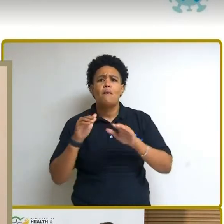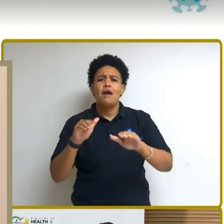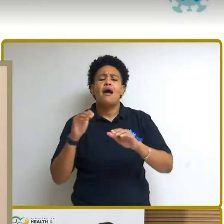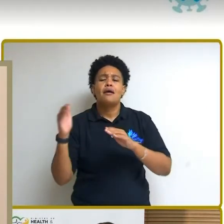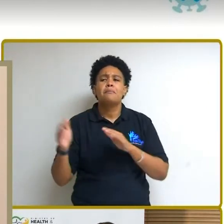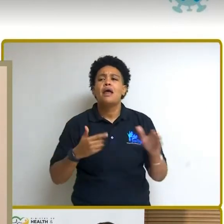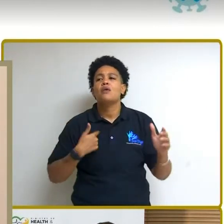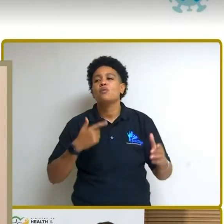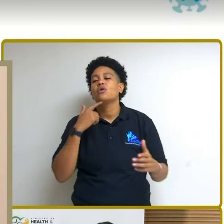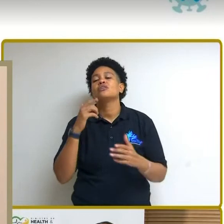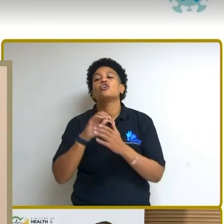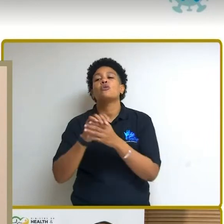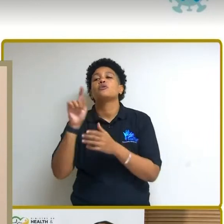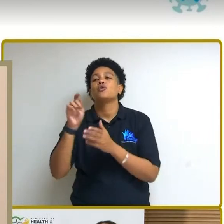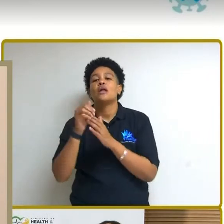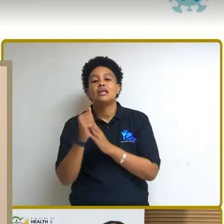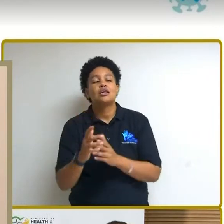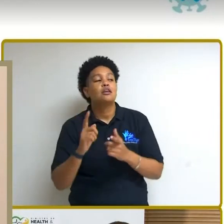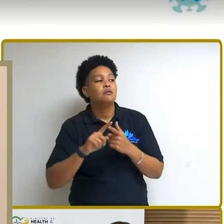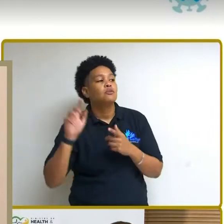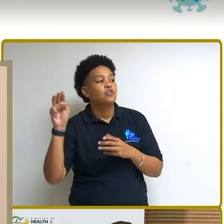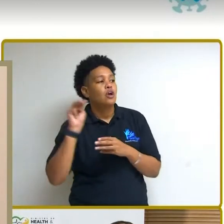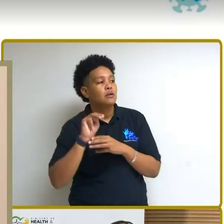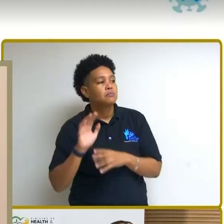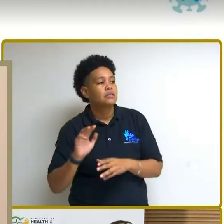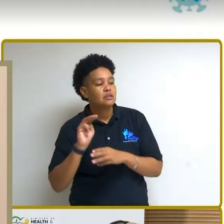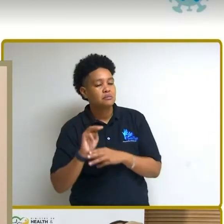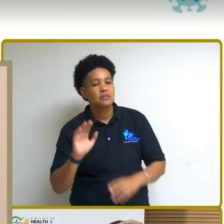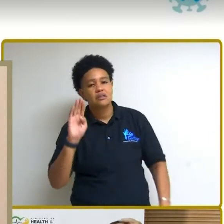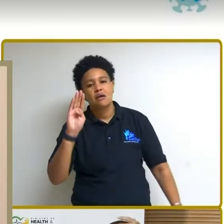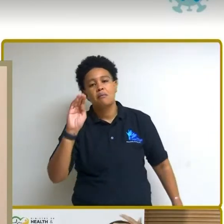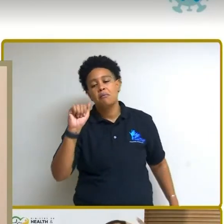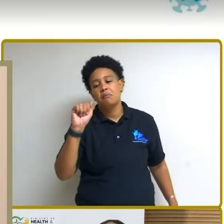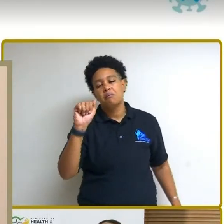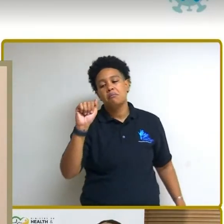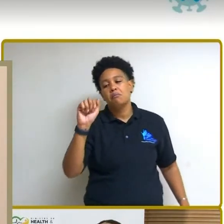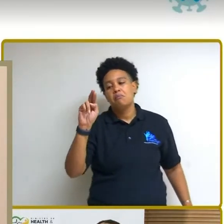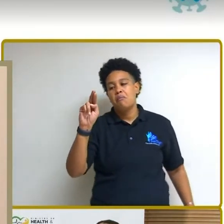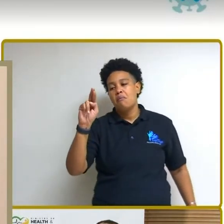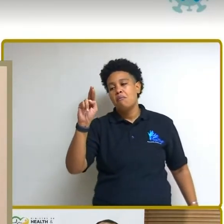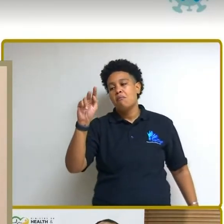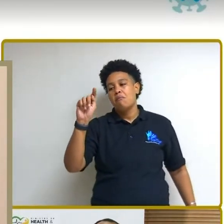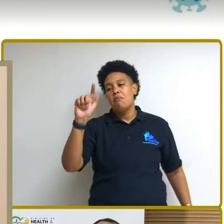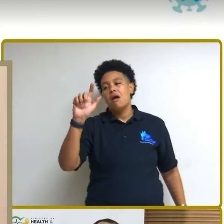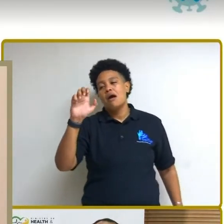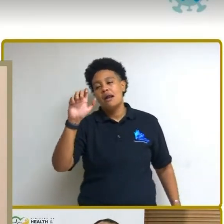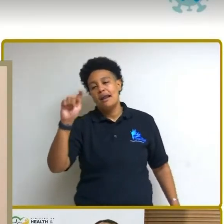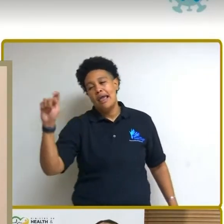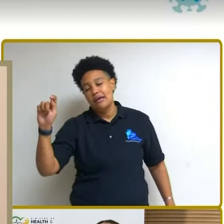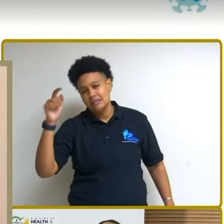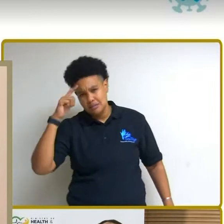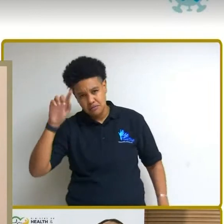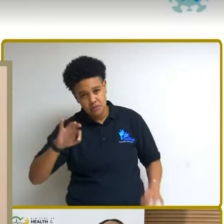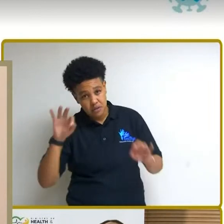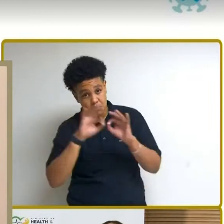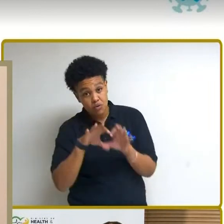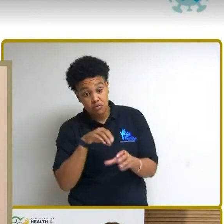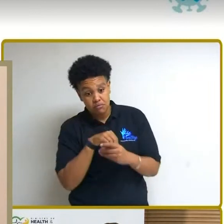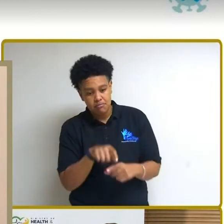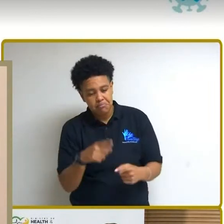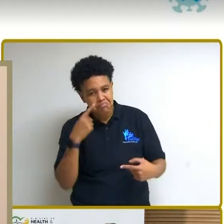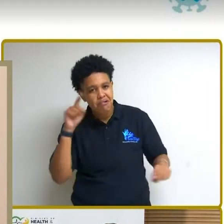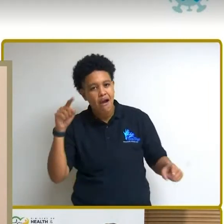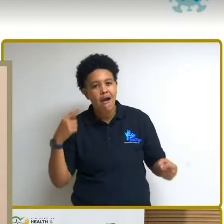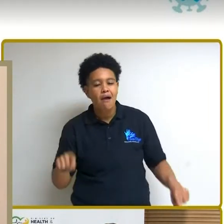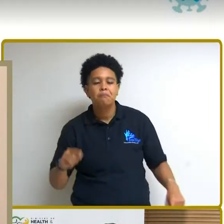commend you and the leadership, as well as your minister, Minister Bartlett, for being a critical part of making this happen.